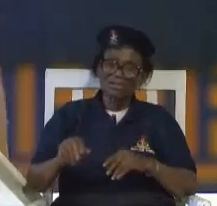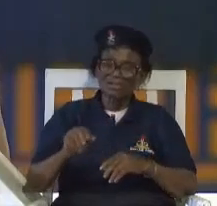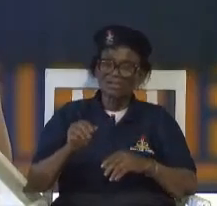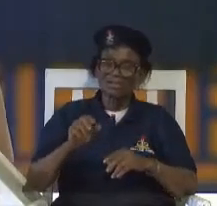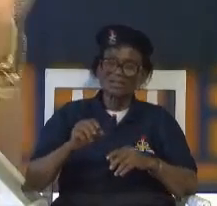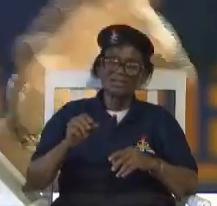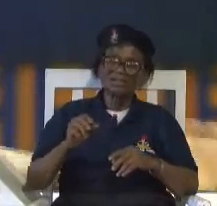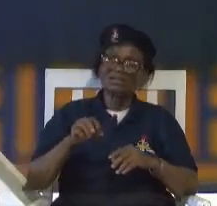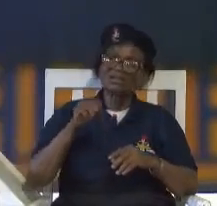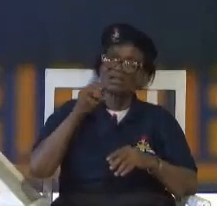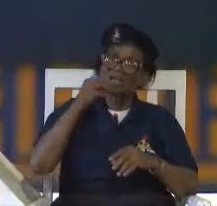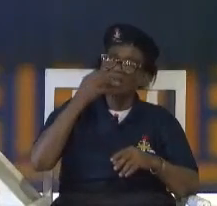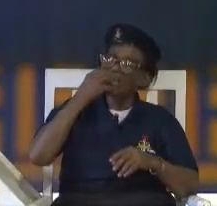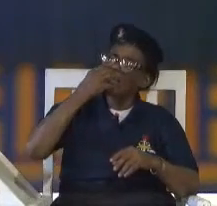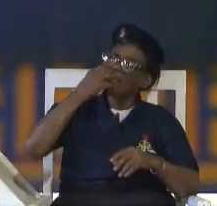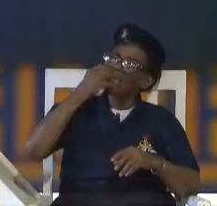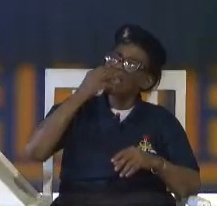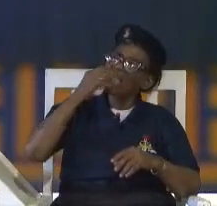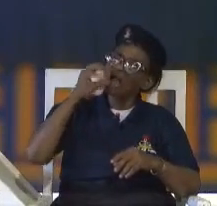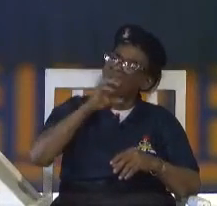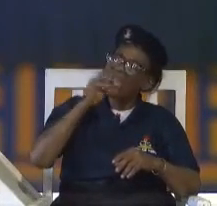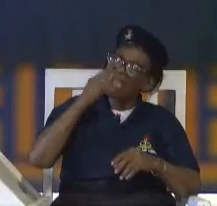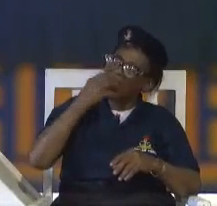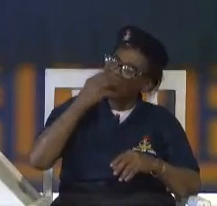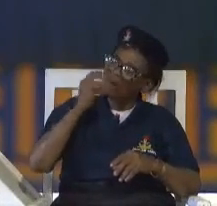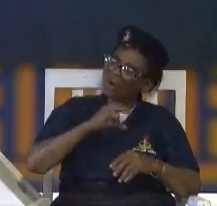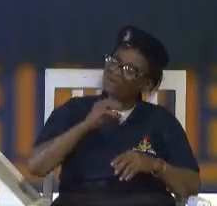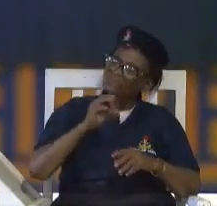one of his three children, Noah.